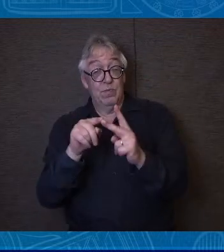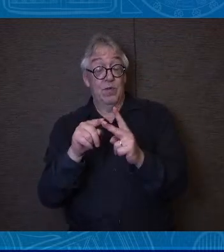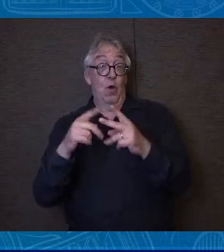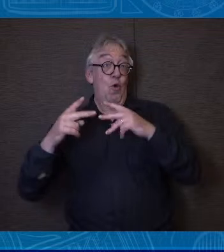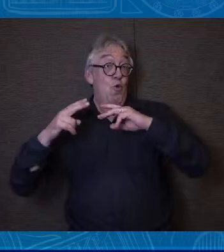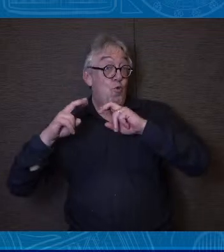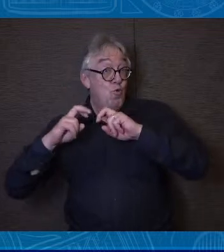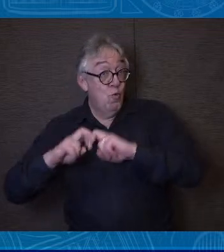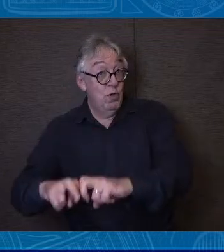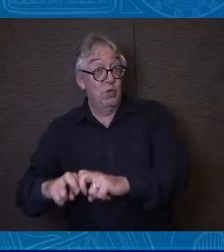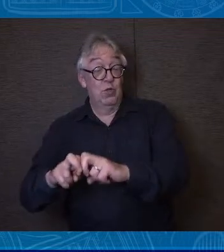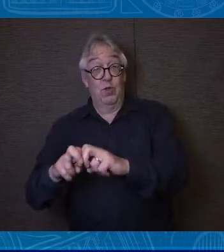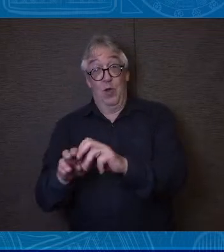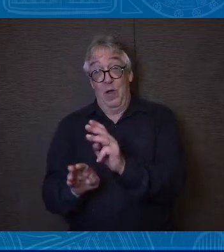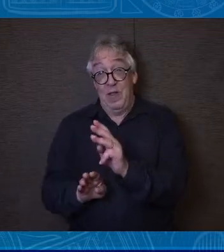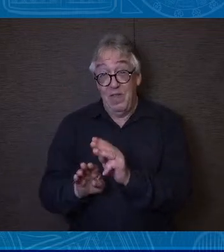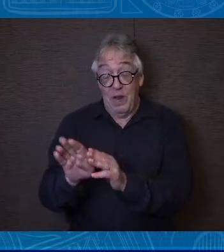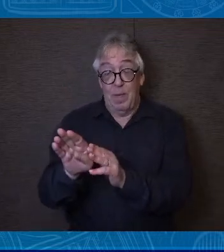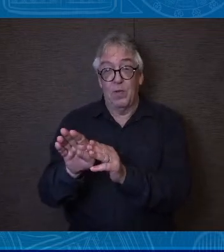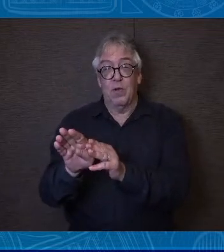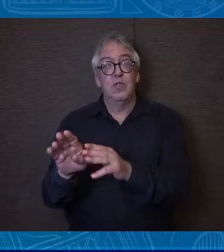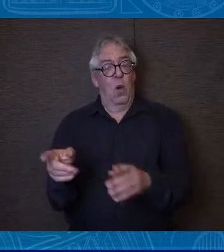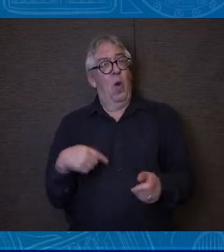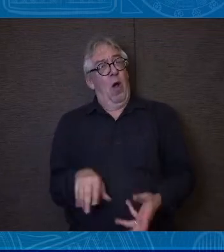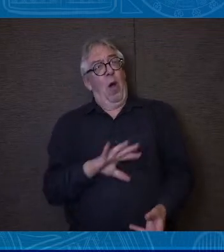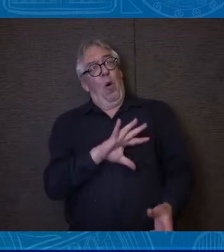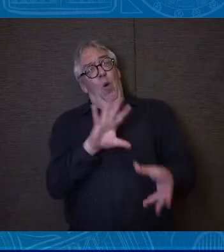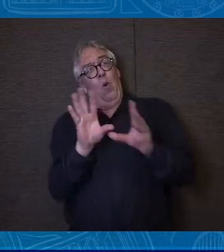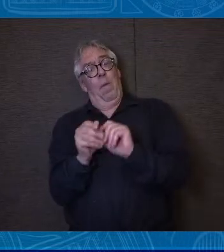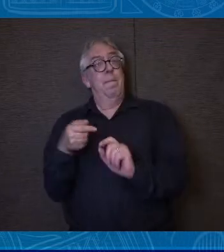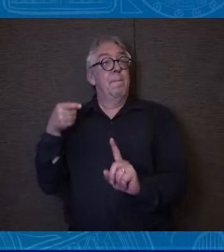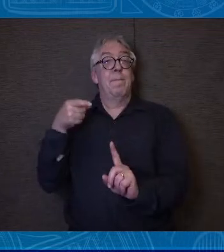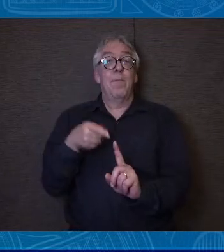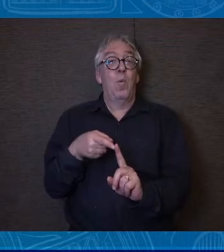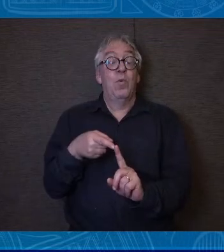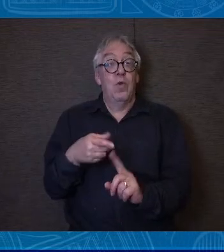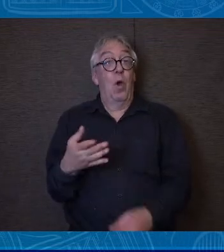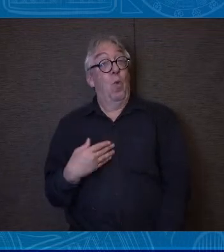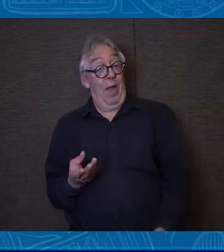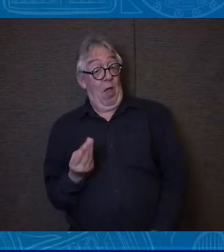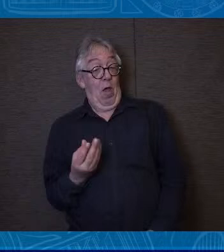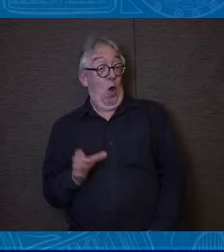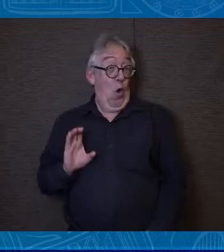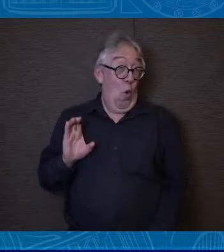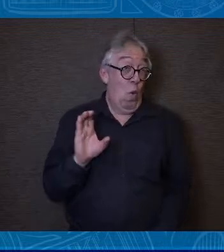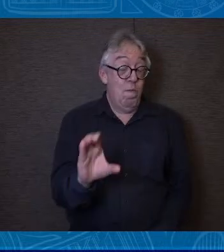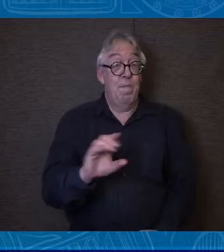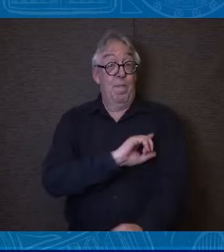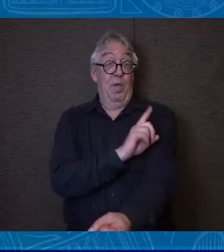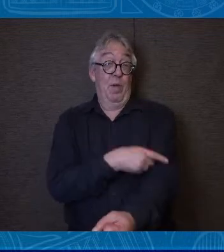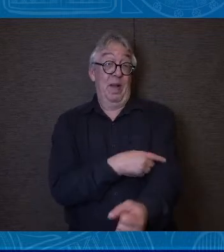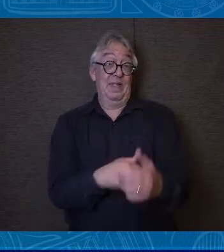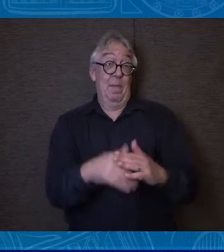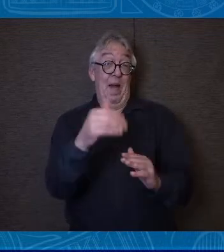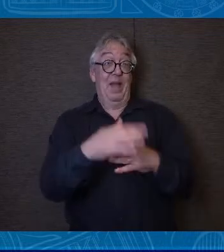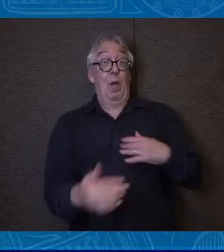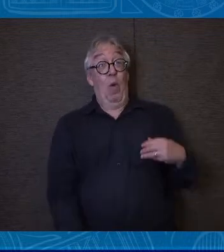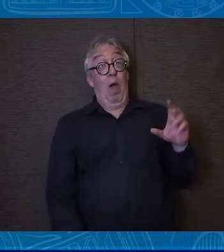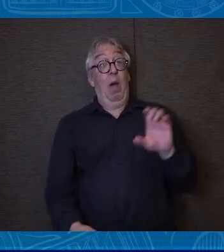CRUISE, we invest a lot on capacity building, but of course we'd like to encourage the government to do the same